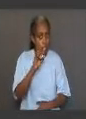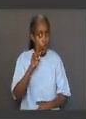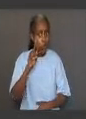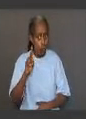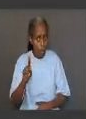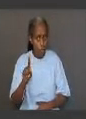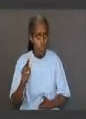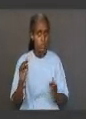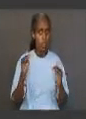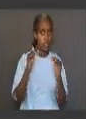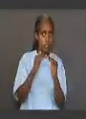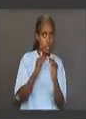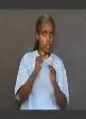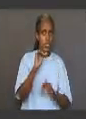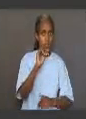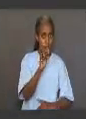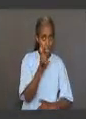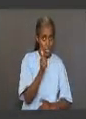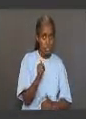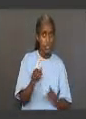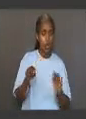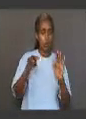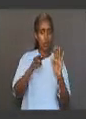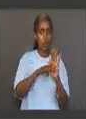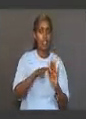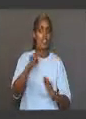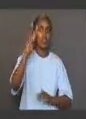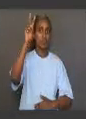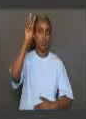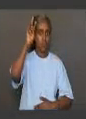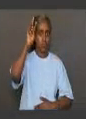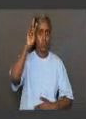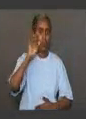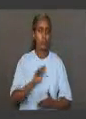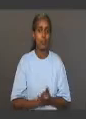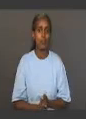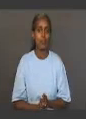0.01 is 10 to the power of -2.